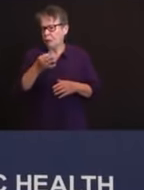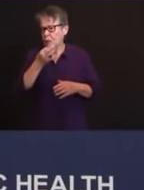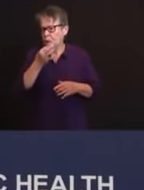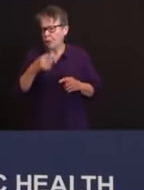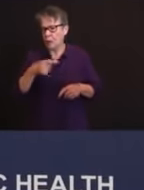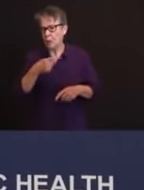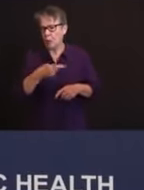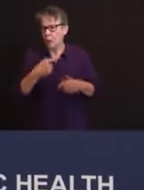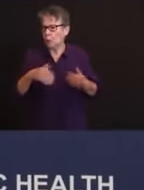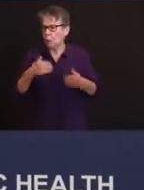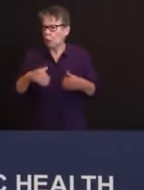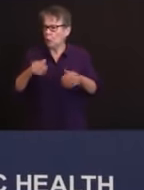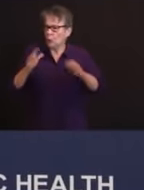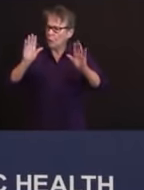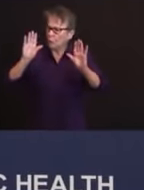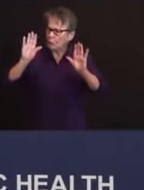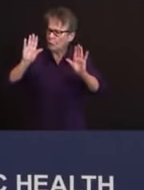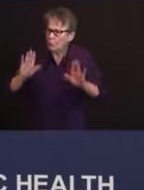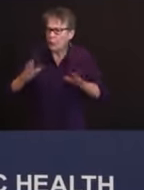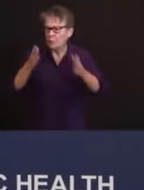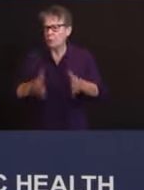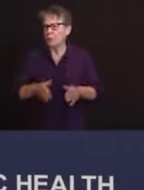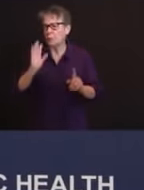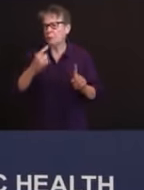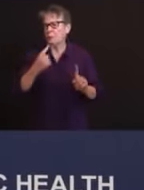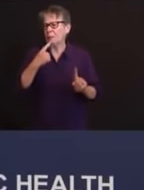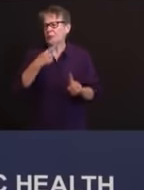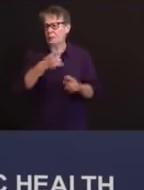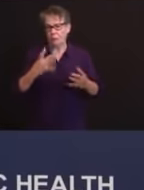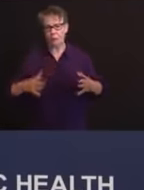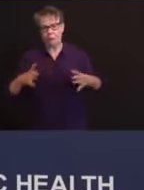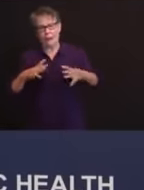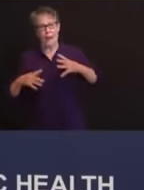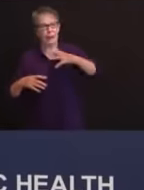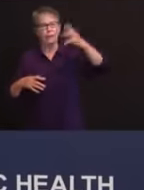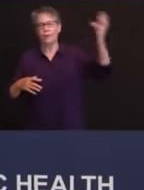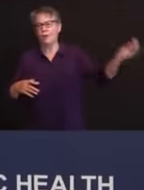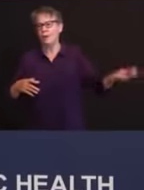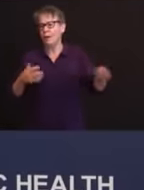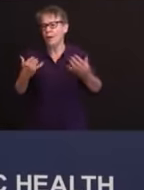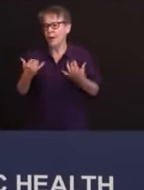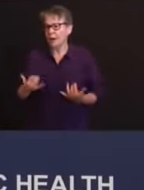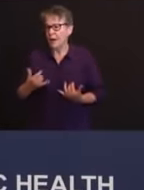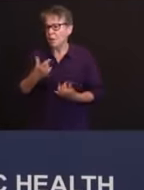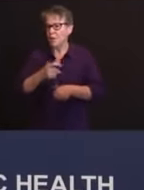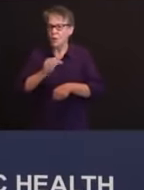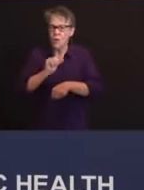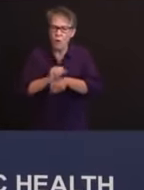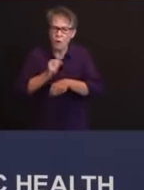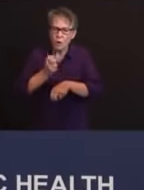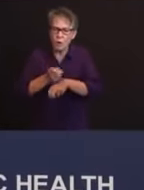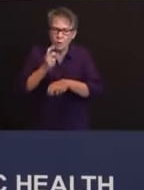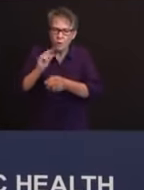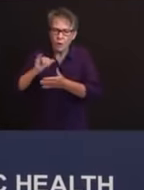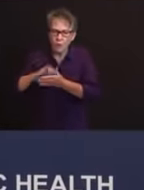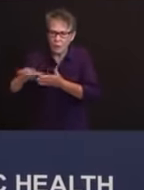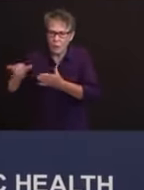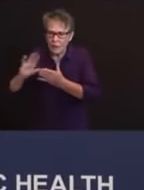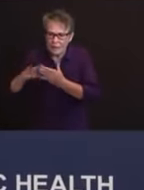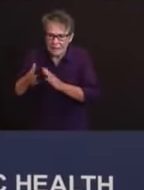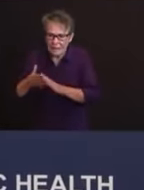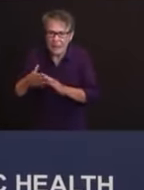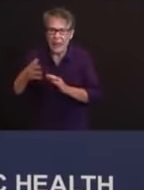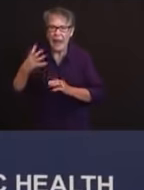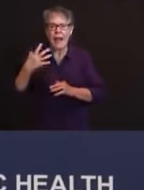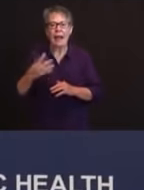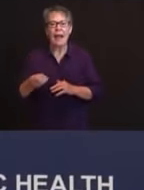We salute him. We're going to miss him. He's done extraordinary work, not just for the city of New York and led through all of